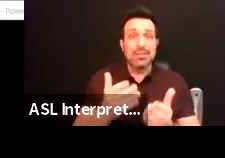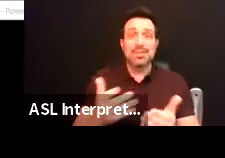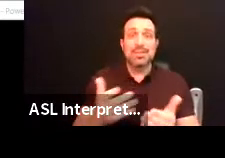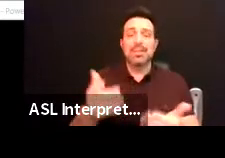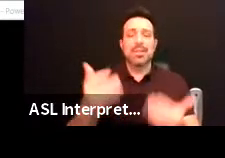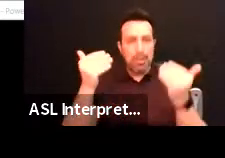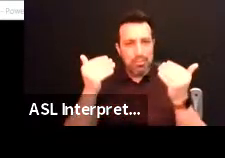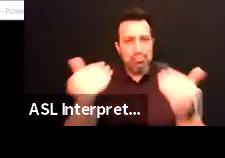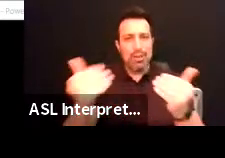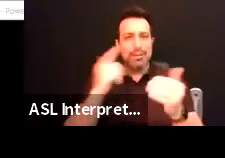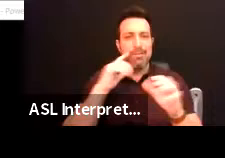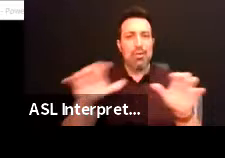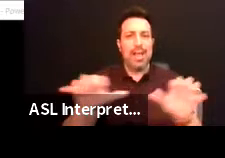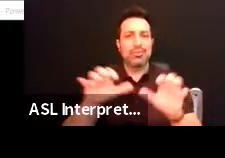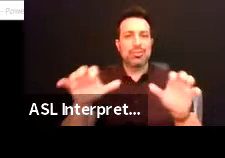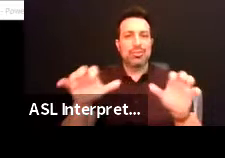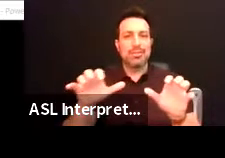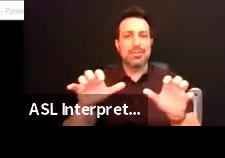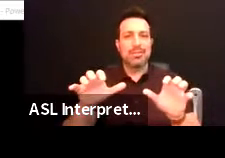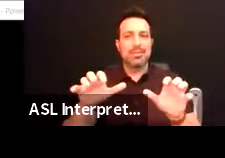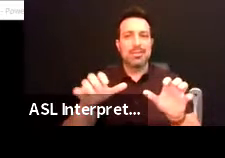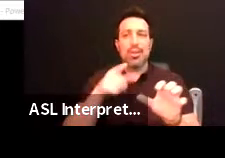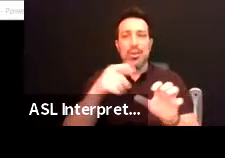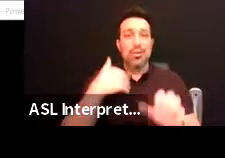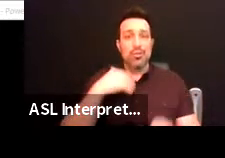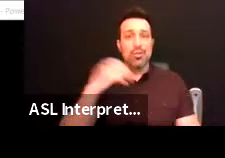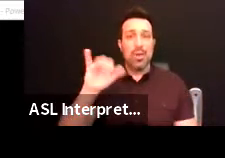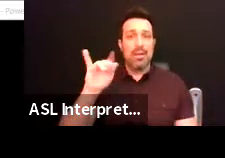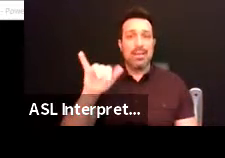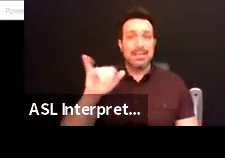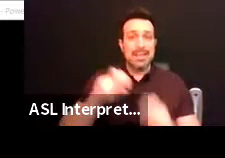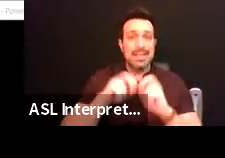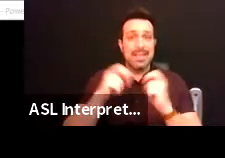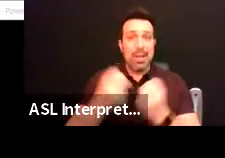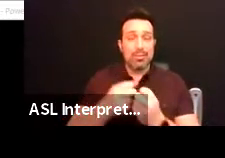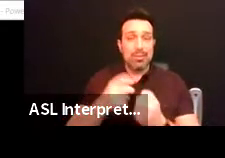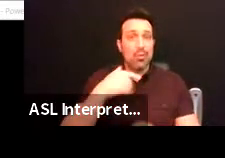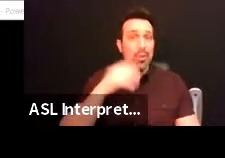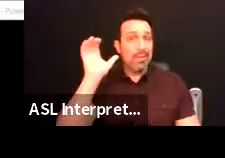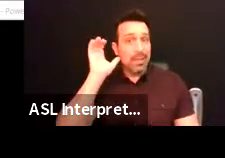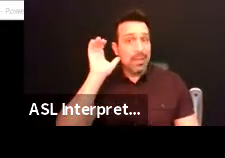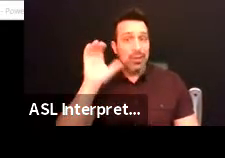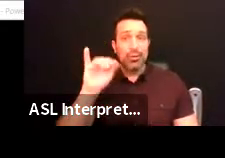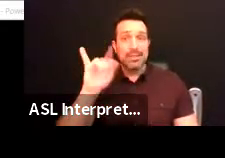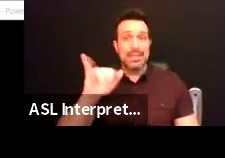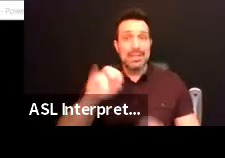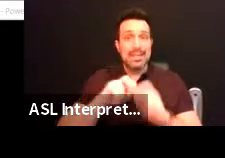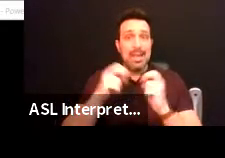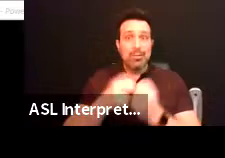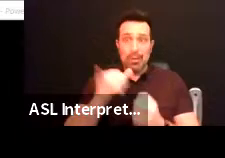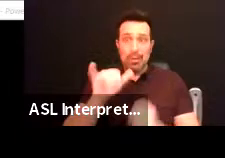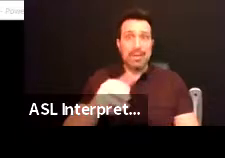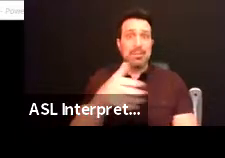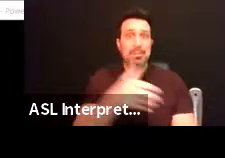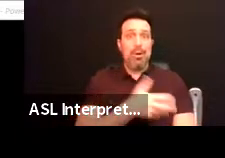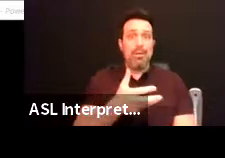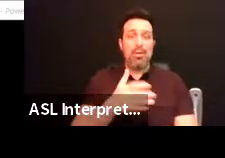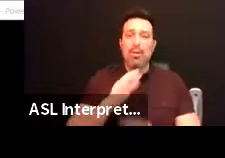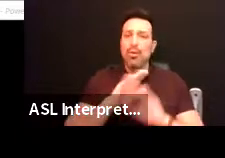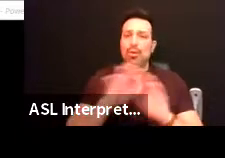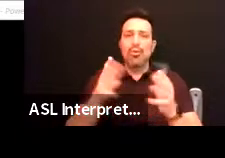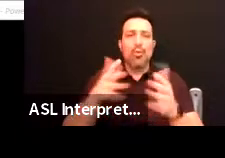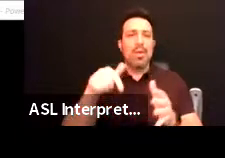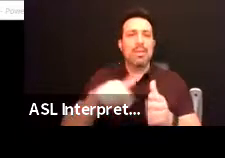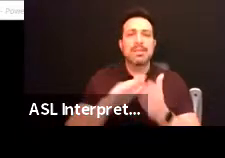for action. You have the city council, you have the ear of the city council, and that is a very powerful thing. Do not let this